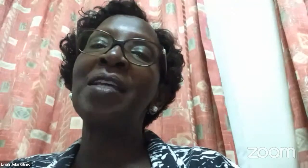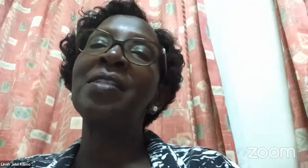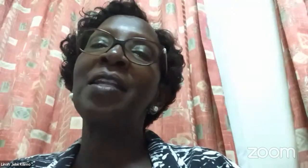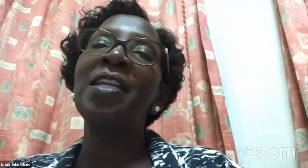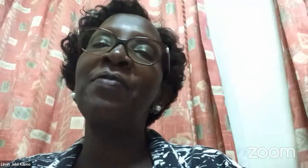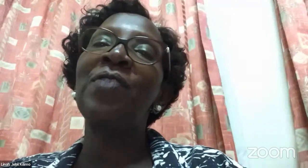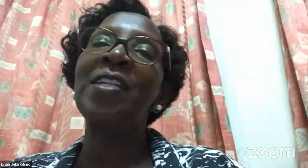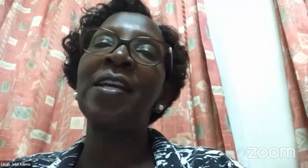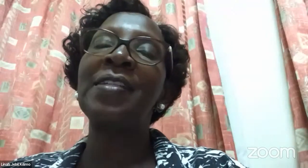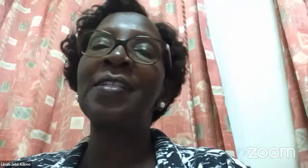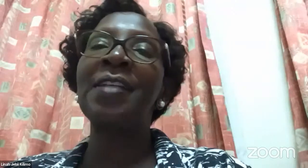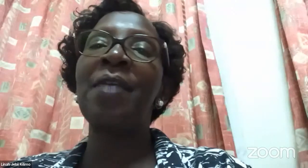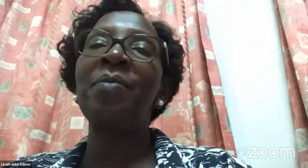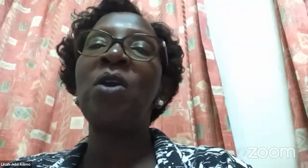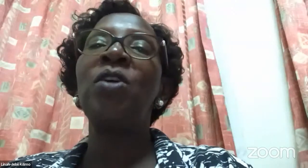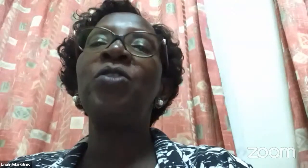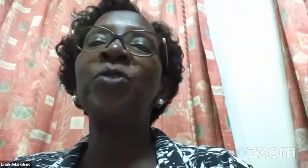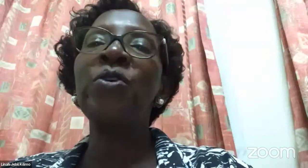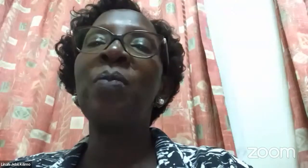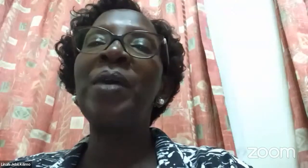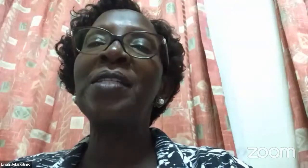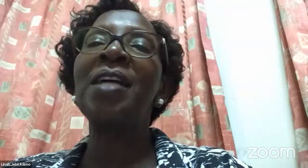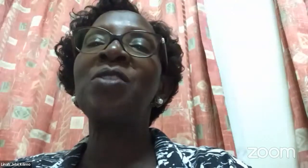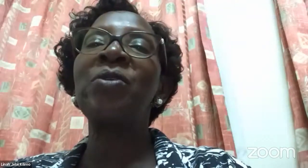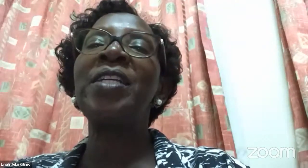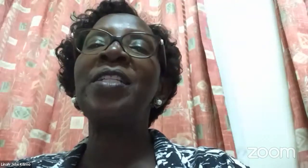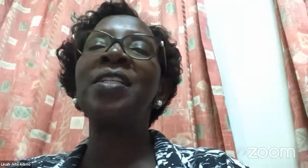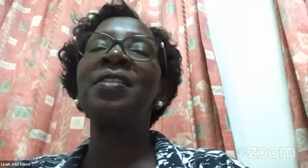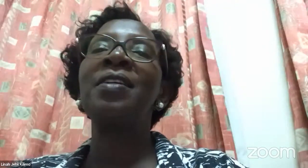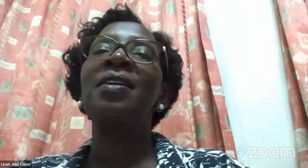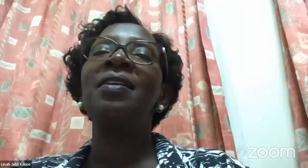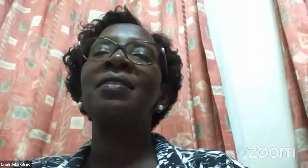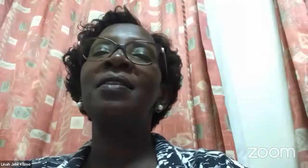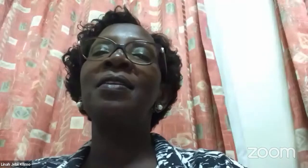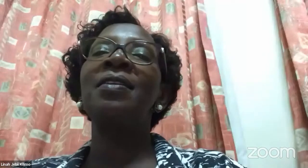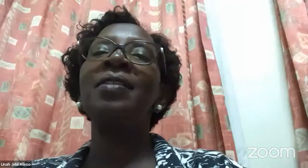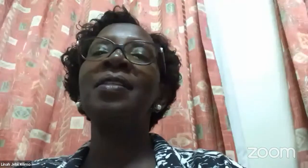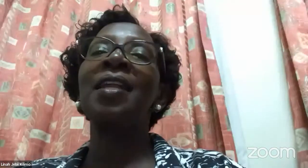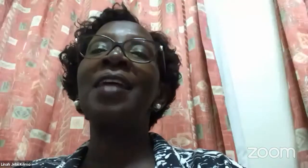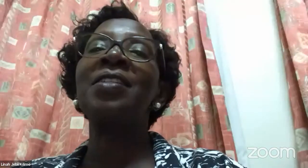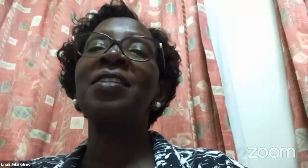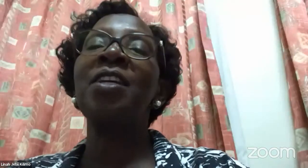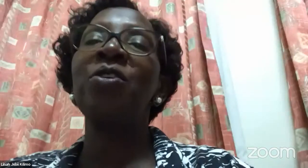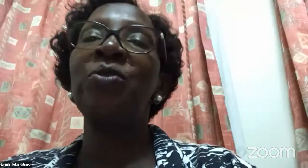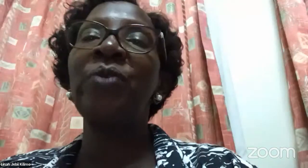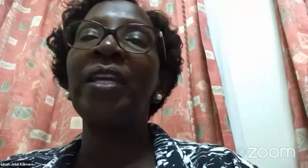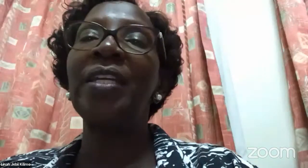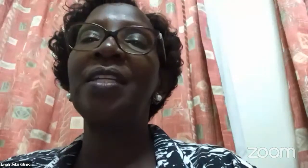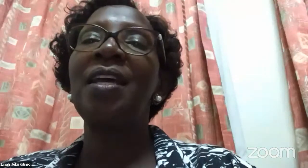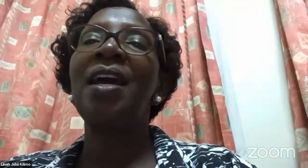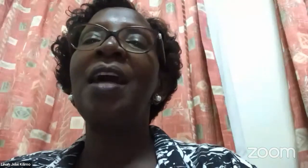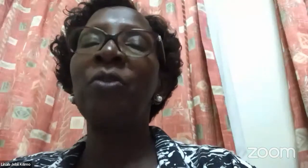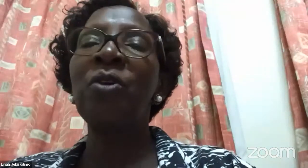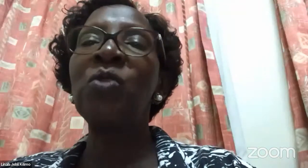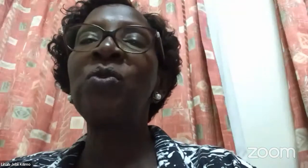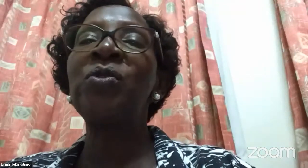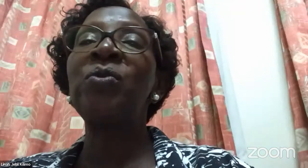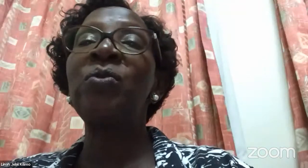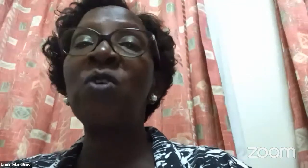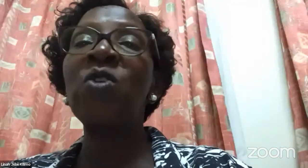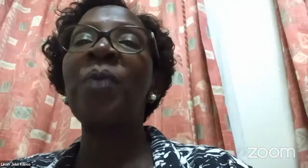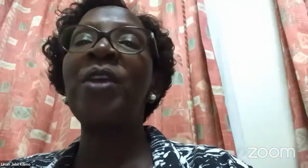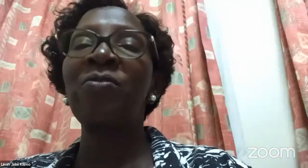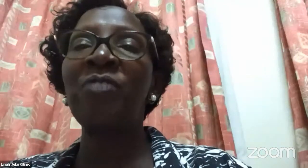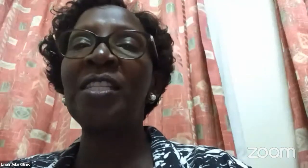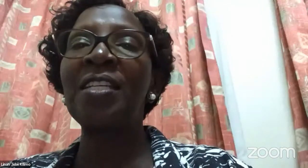Bible says, live one day at a time. Do your best as though it is the last day you're doing it. And those